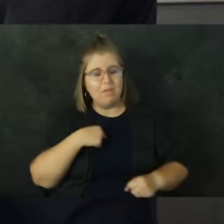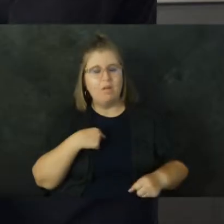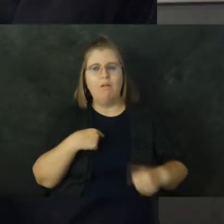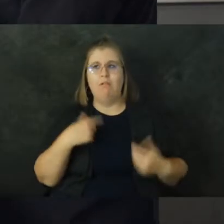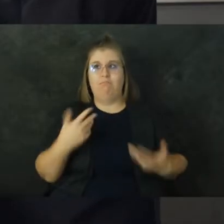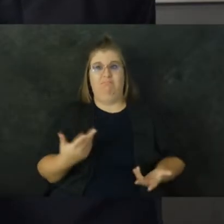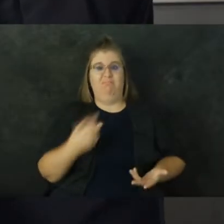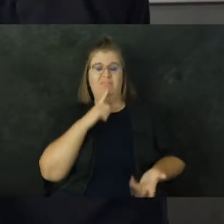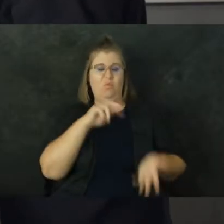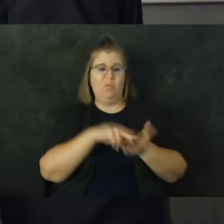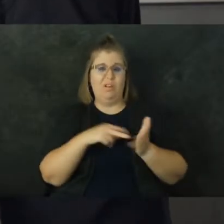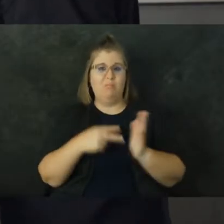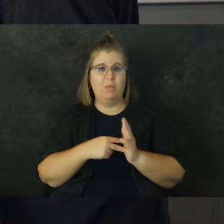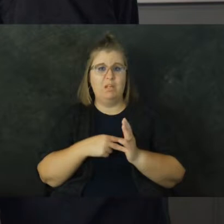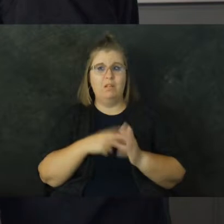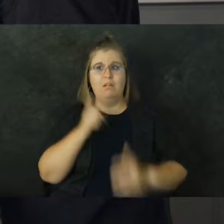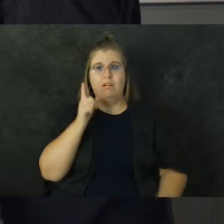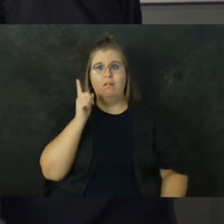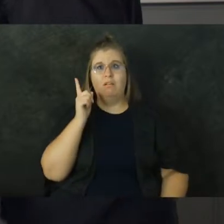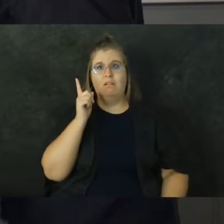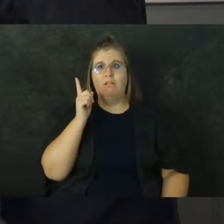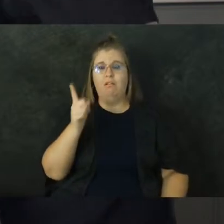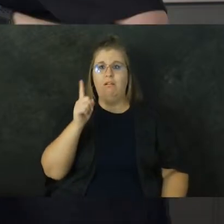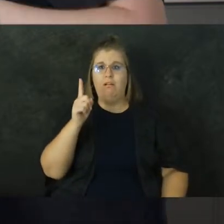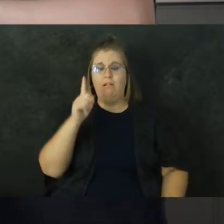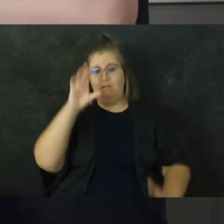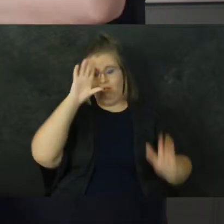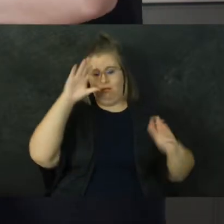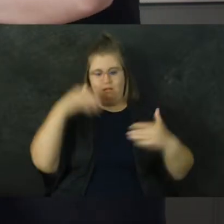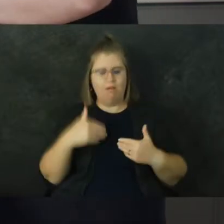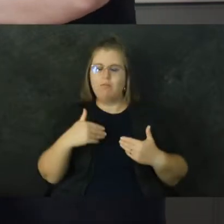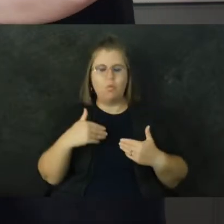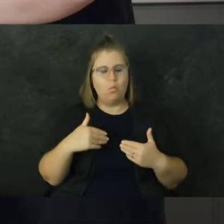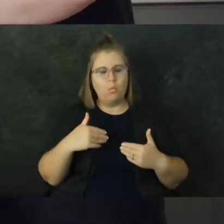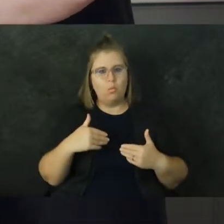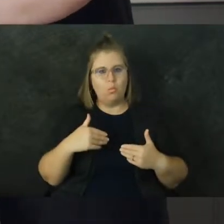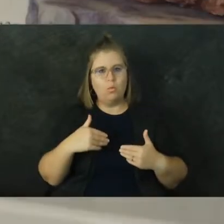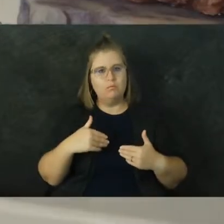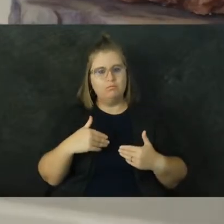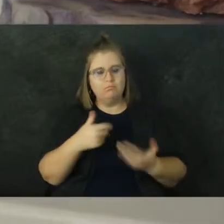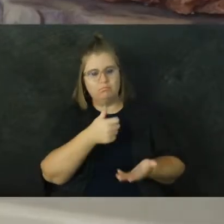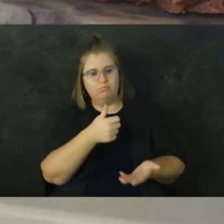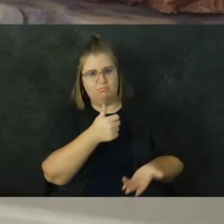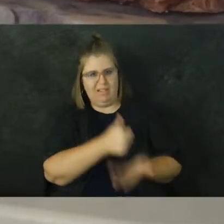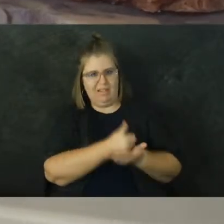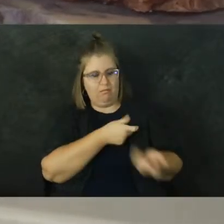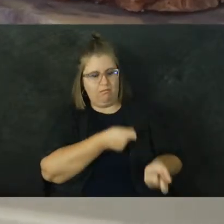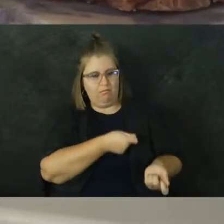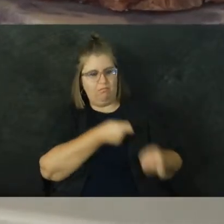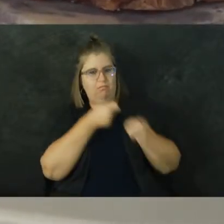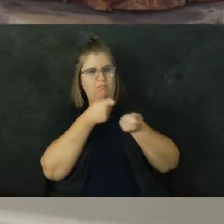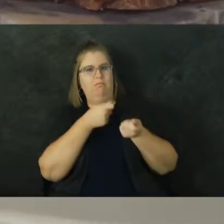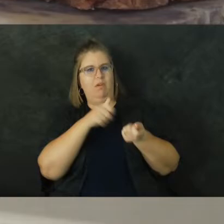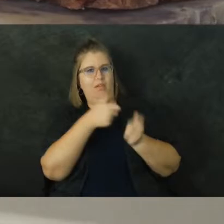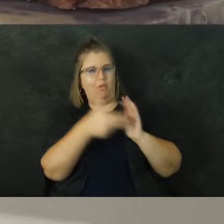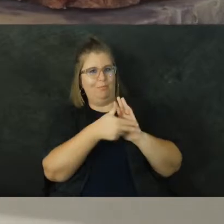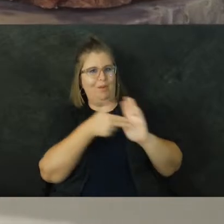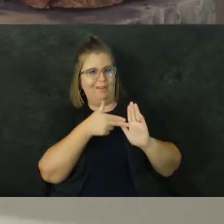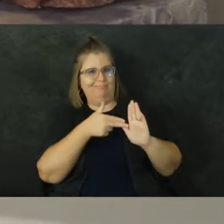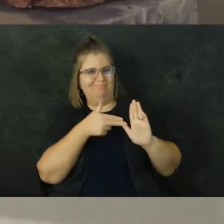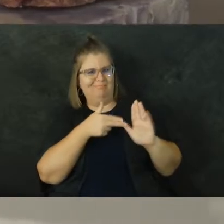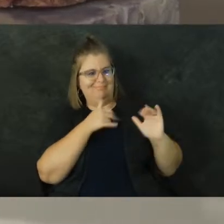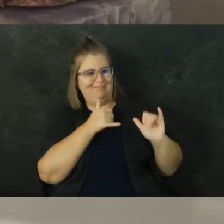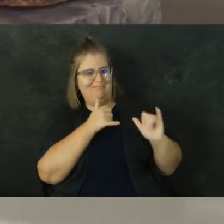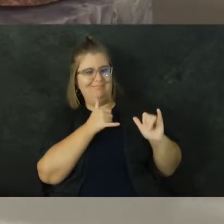is it basically means that they're not just looking out for themselves, that they're also looking out for the little guy, and that they want to bring